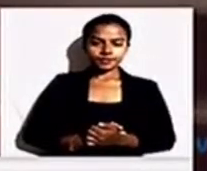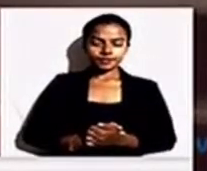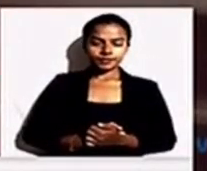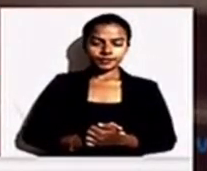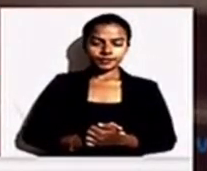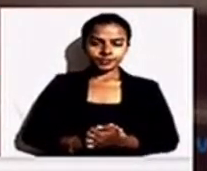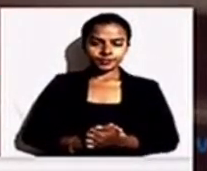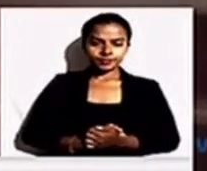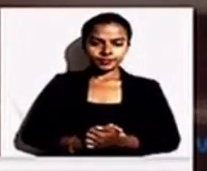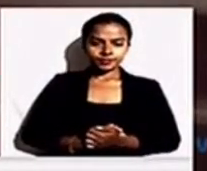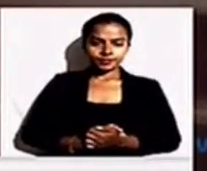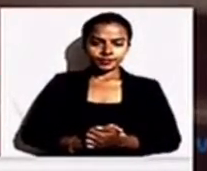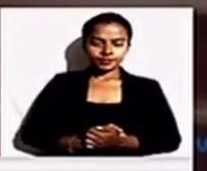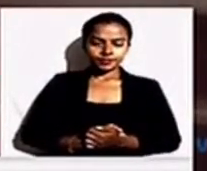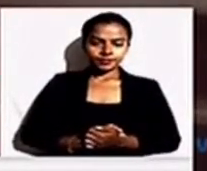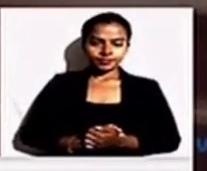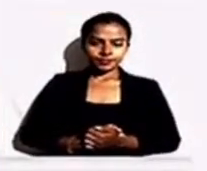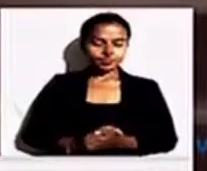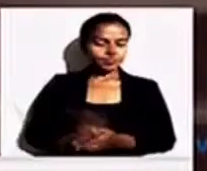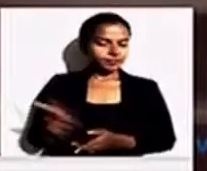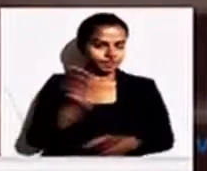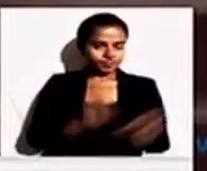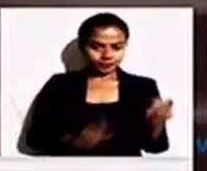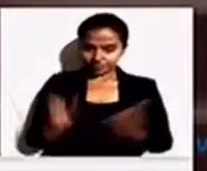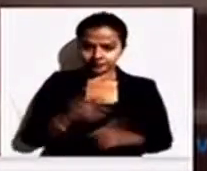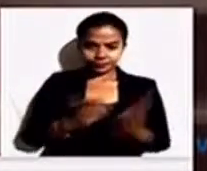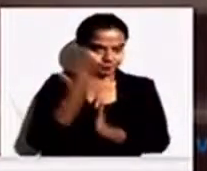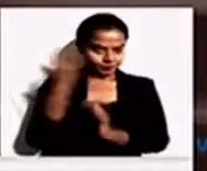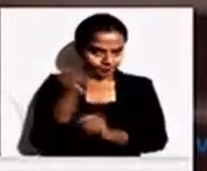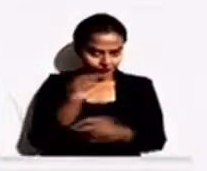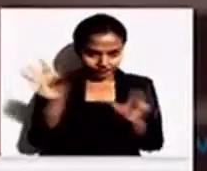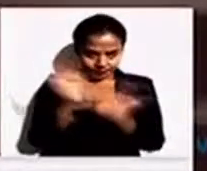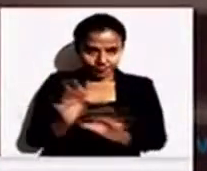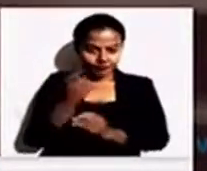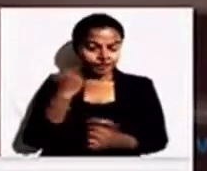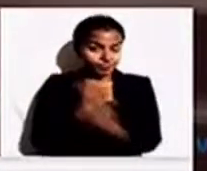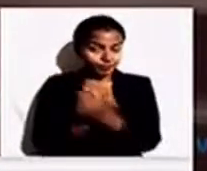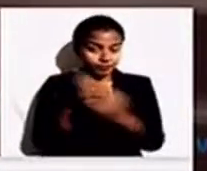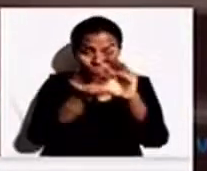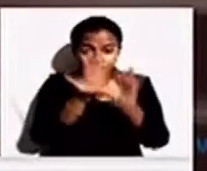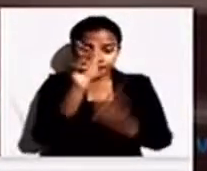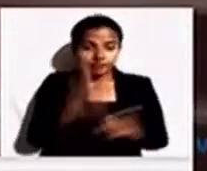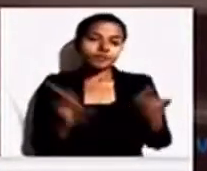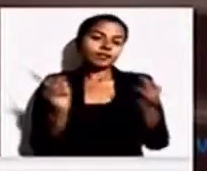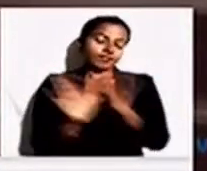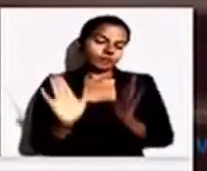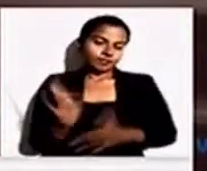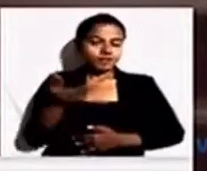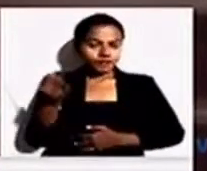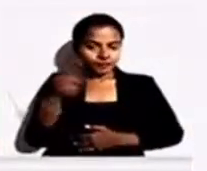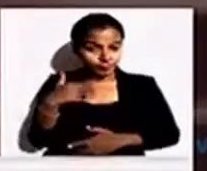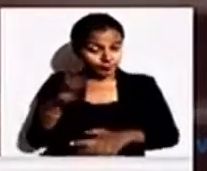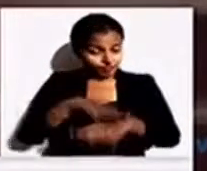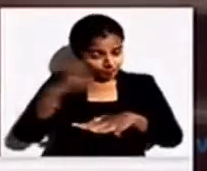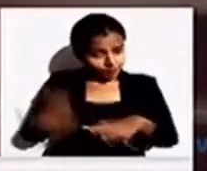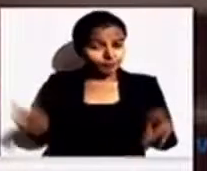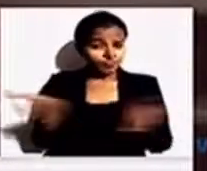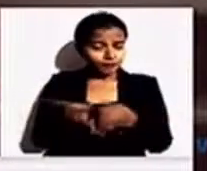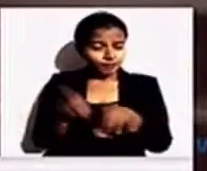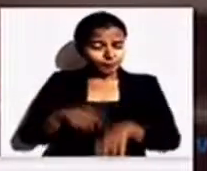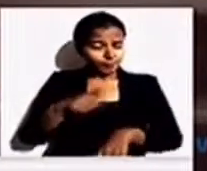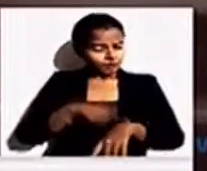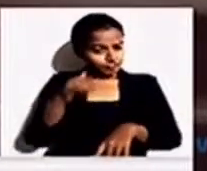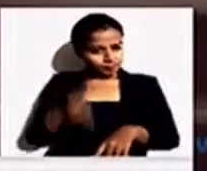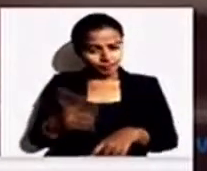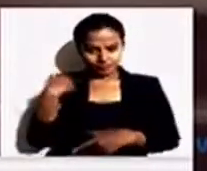No one has the right to murder an unarmed prison inmate. However, we had to experience such an unfortunate incident. We faced a similar